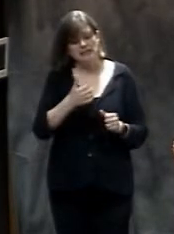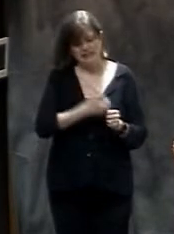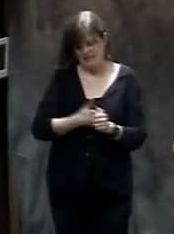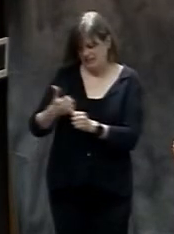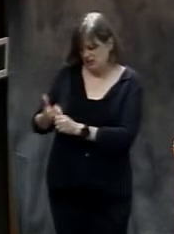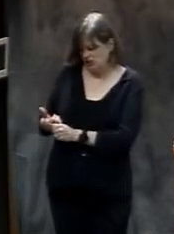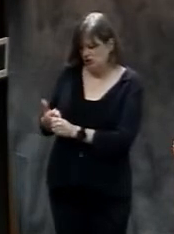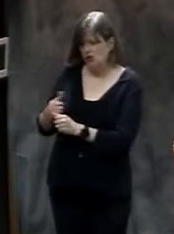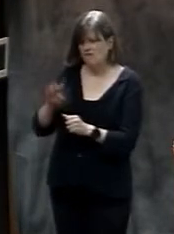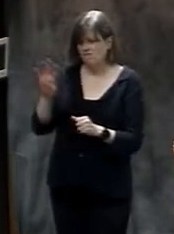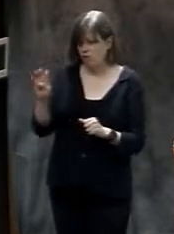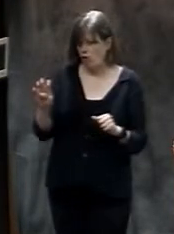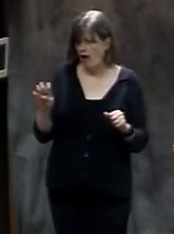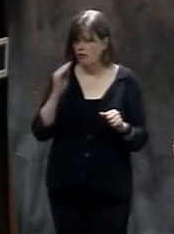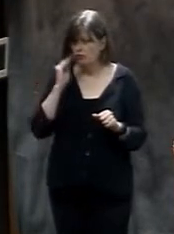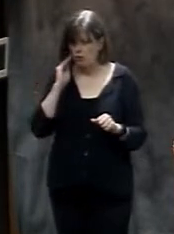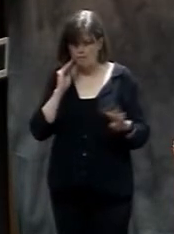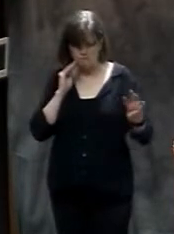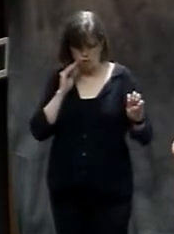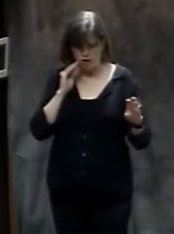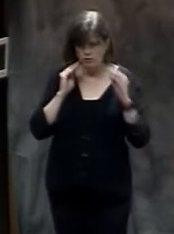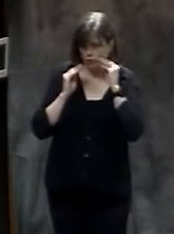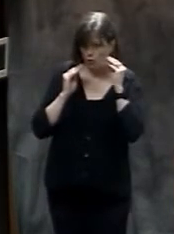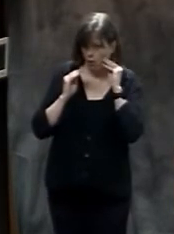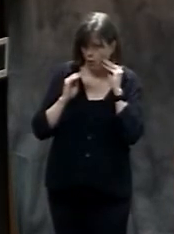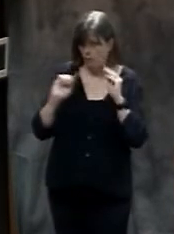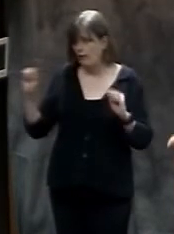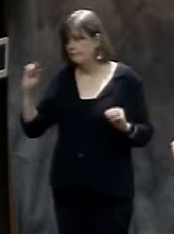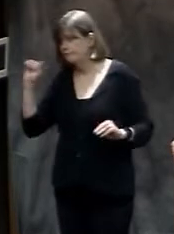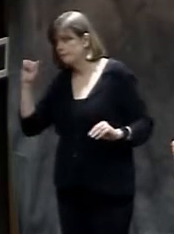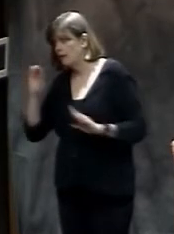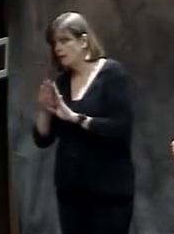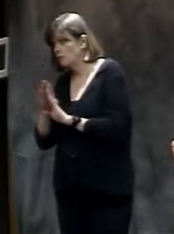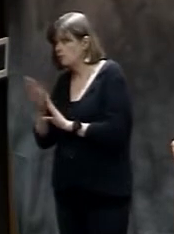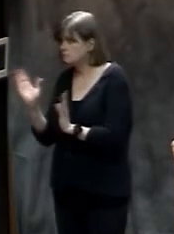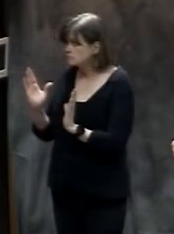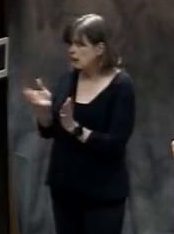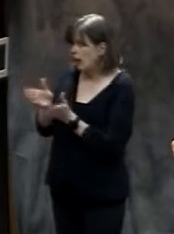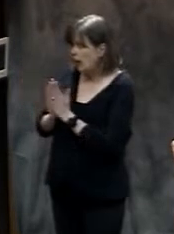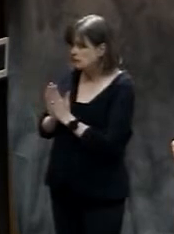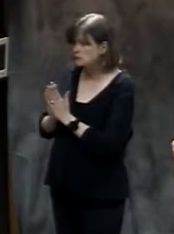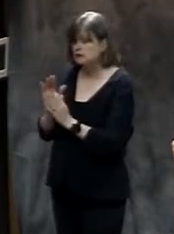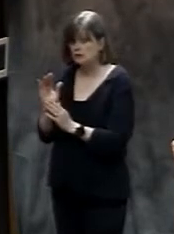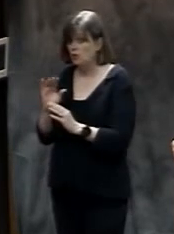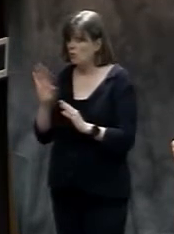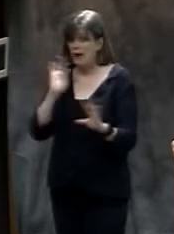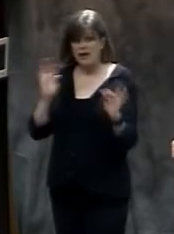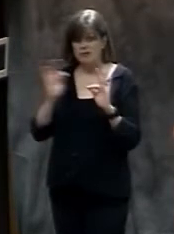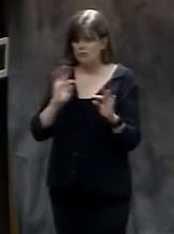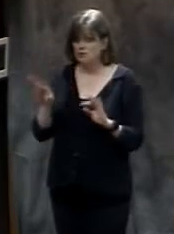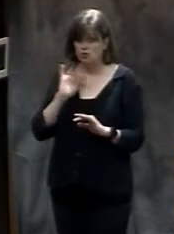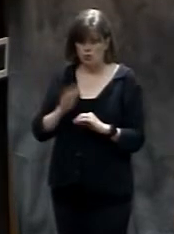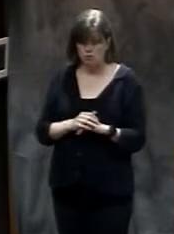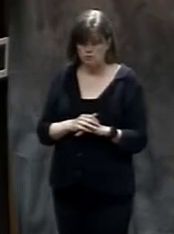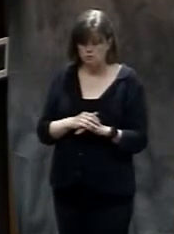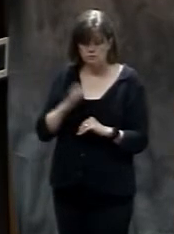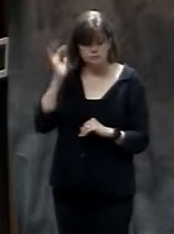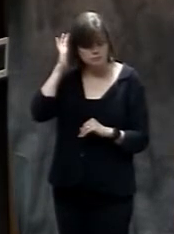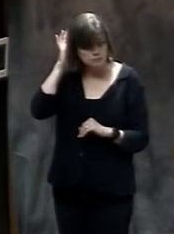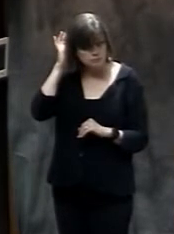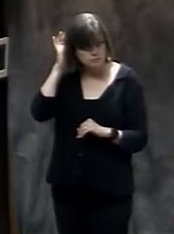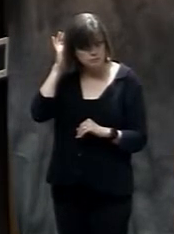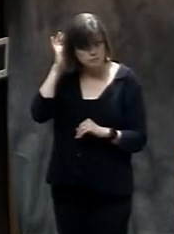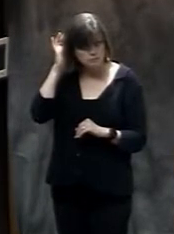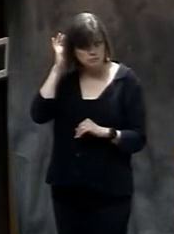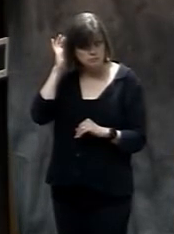400 household survey. So we've gone door to door asking people. These are randomly selected households. And we have a certain set of questions